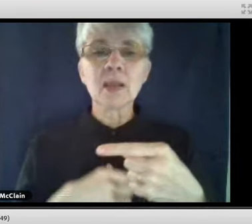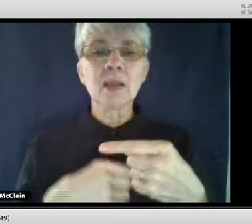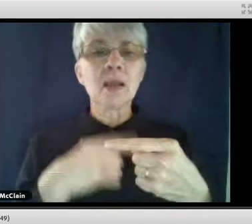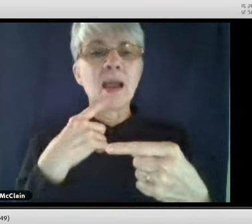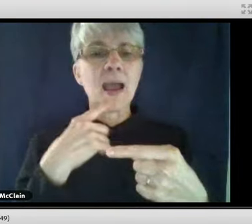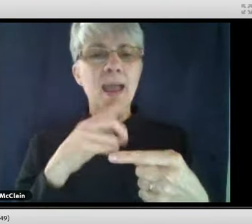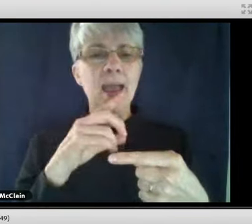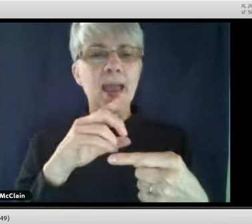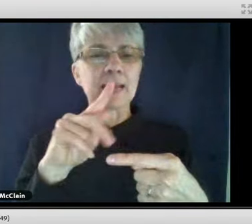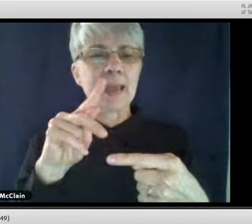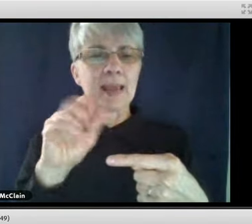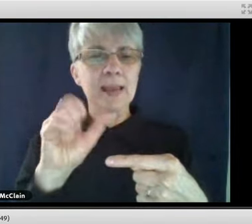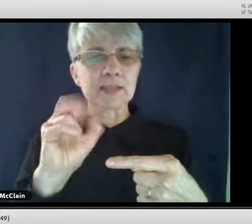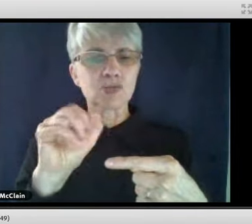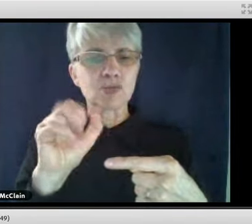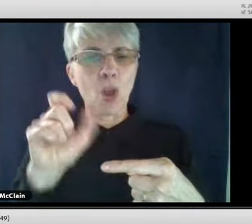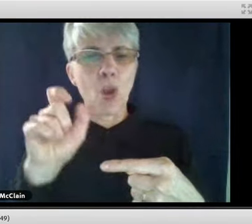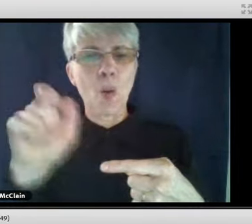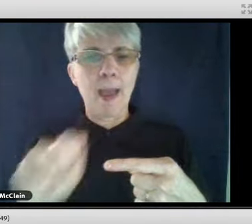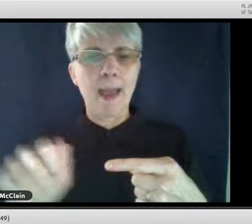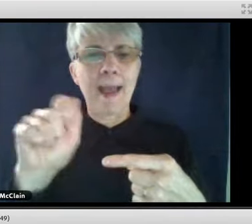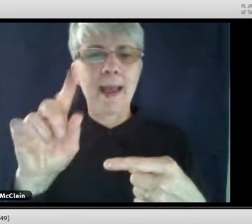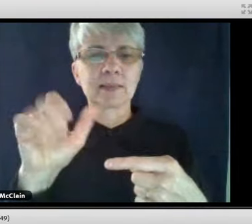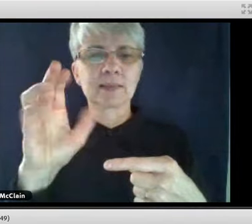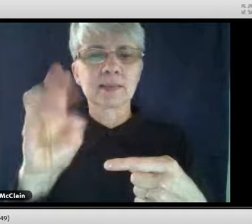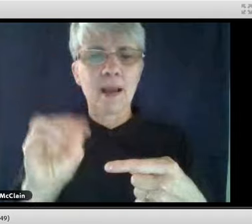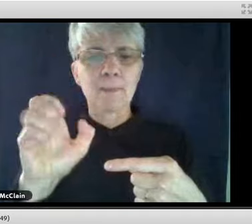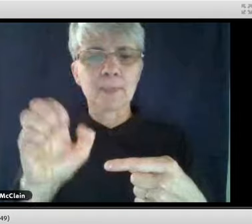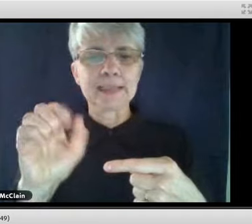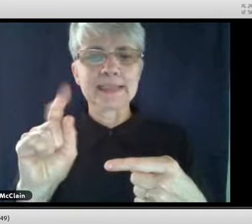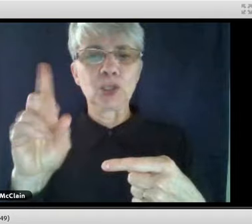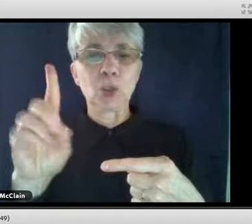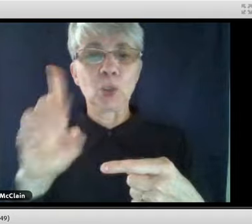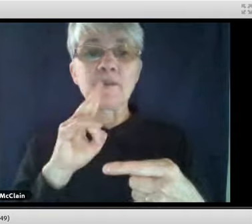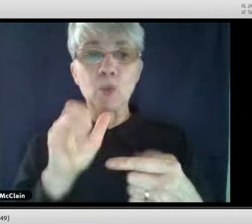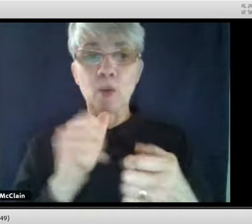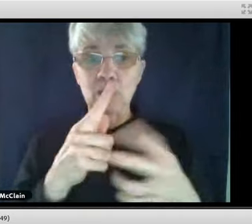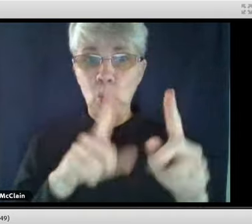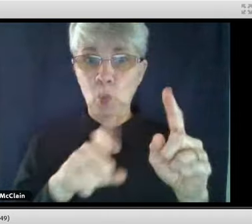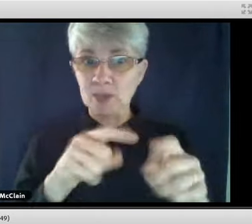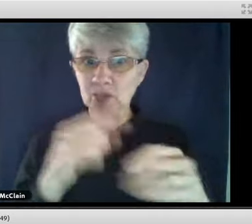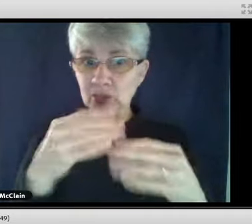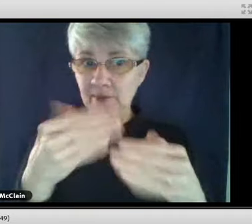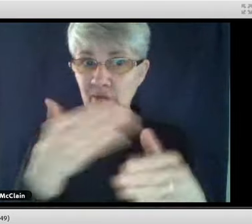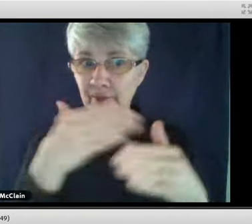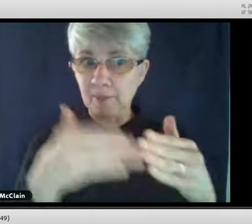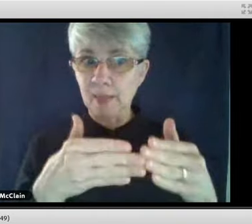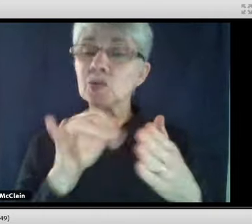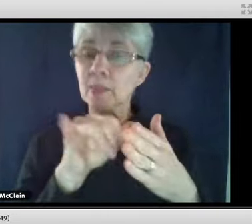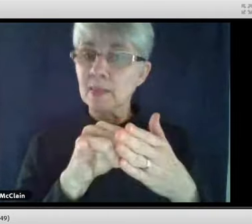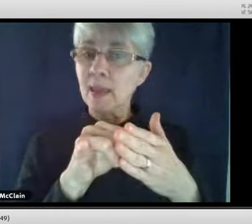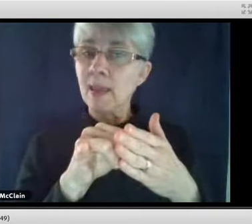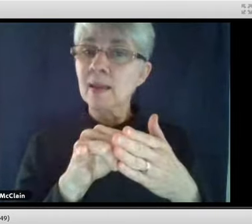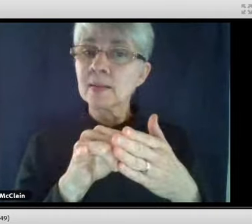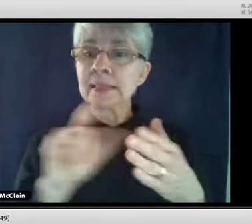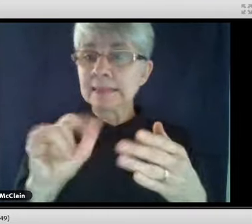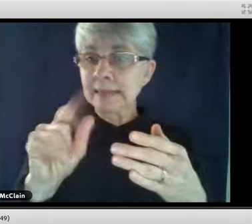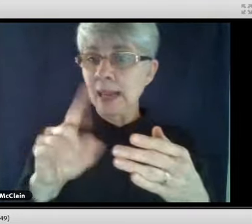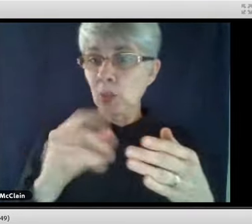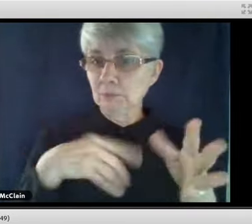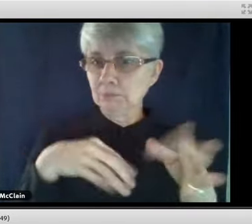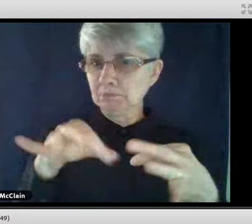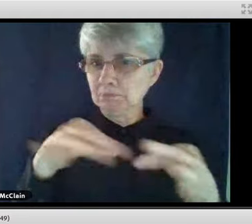mckayesnow@dom.edu if you have any questions after this webinar ends. And yeah, as Taylor was saying,